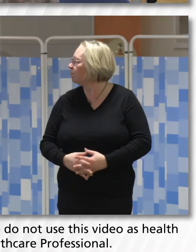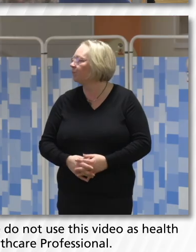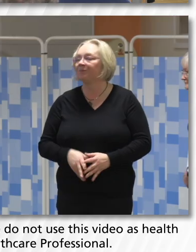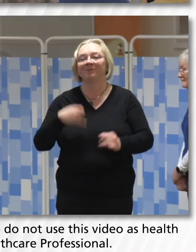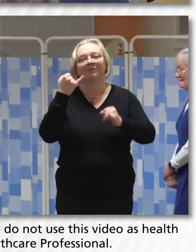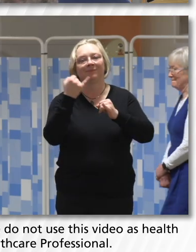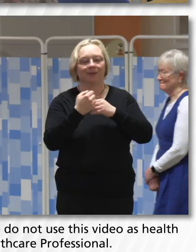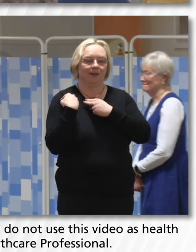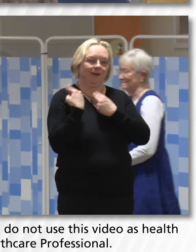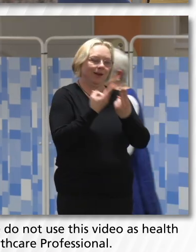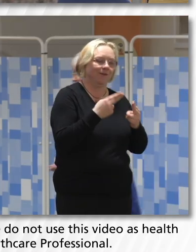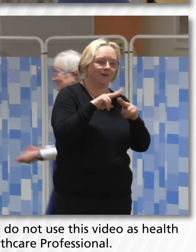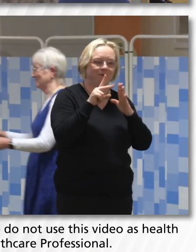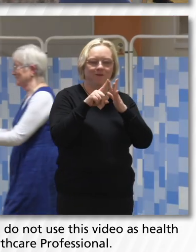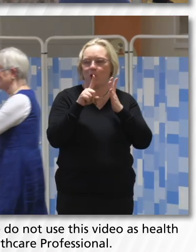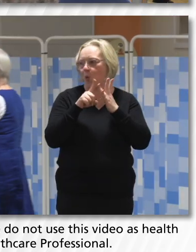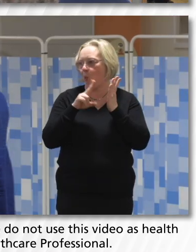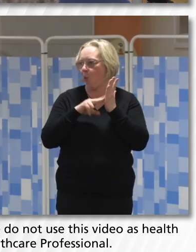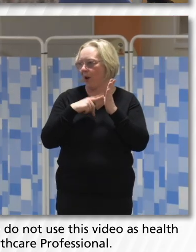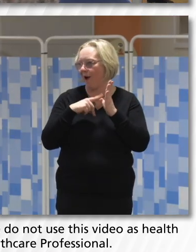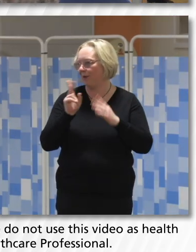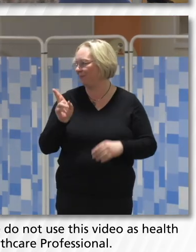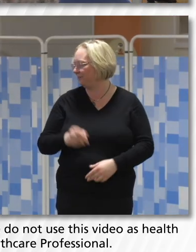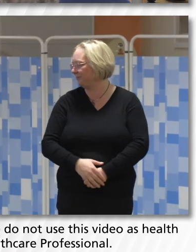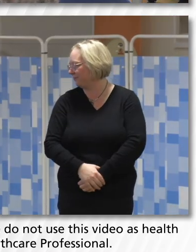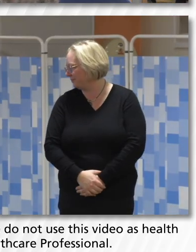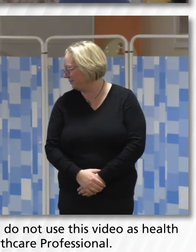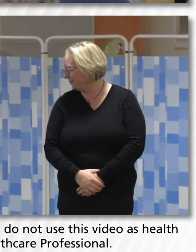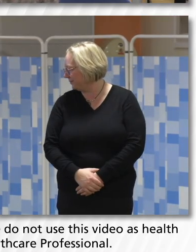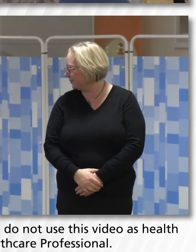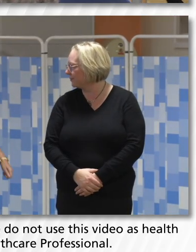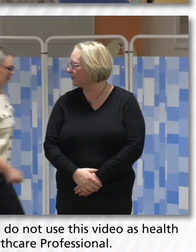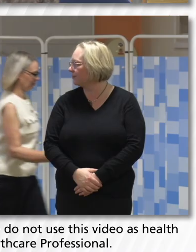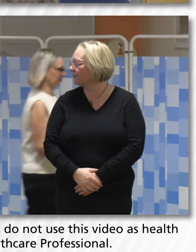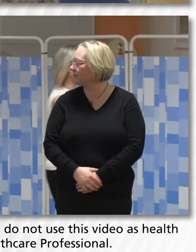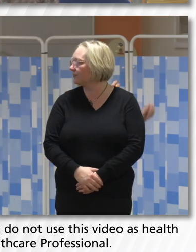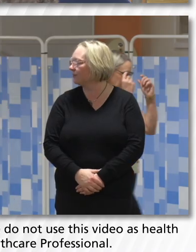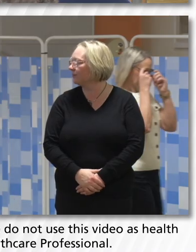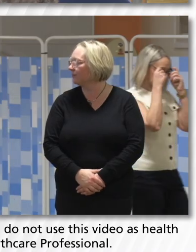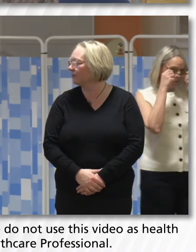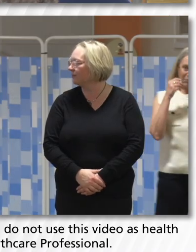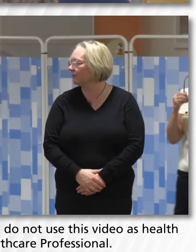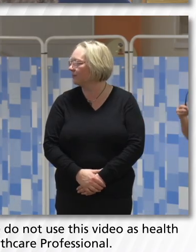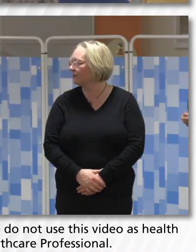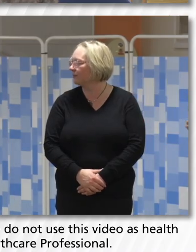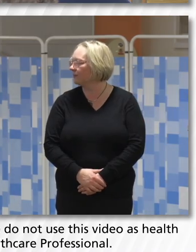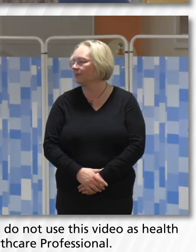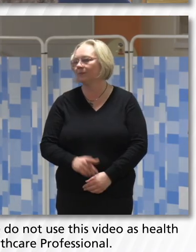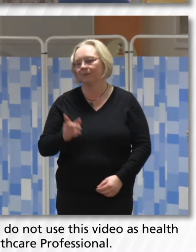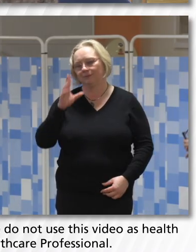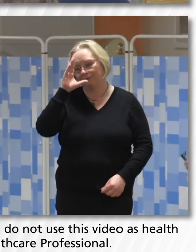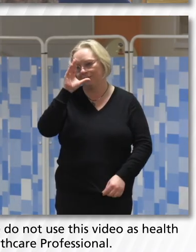I'm going to hand over to Fiona now. Thank you. I'm just going to tell you in the last